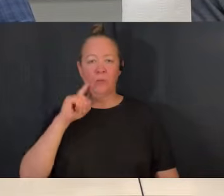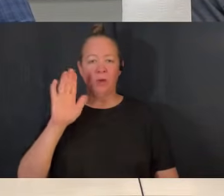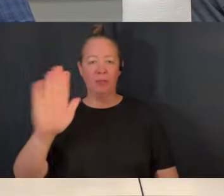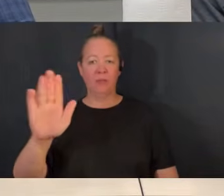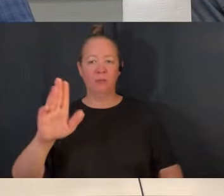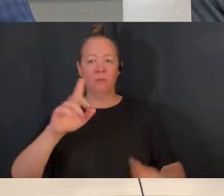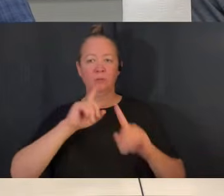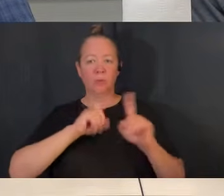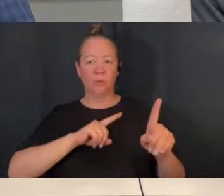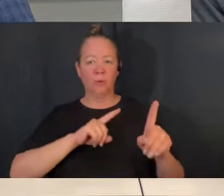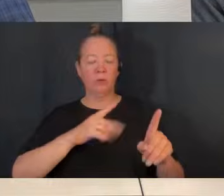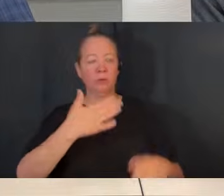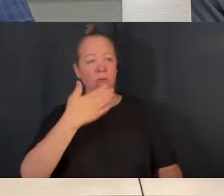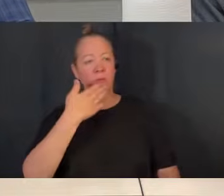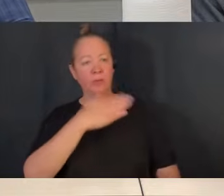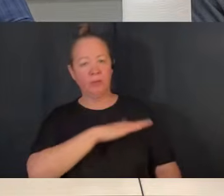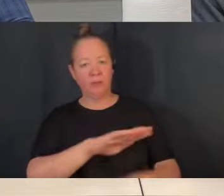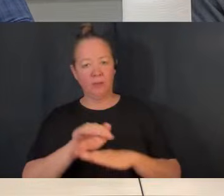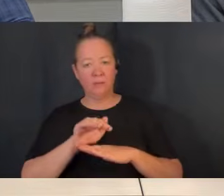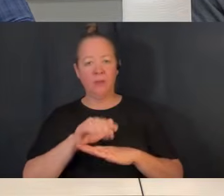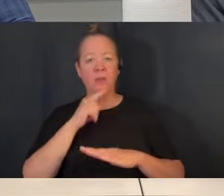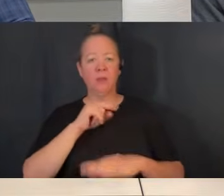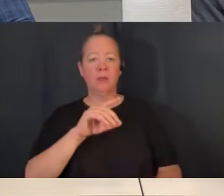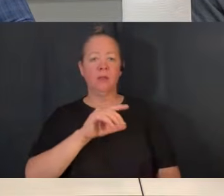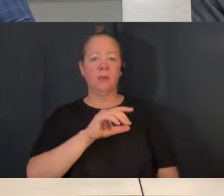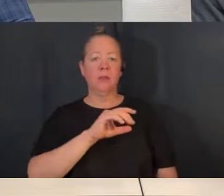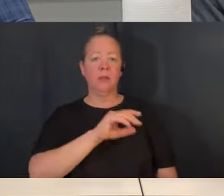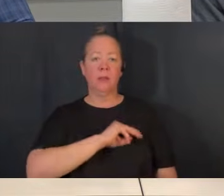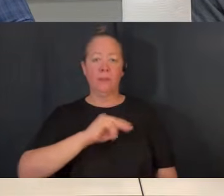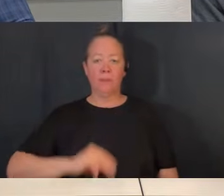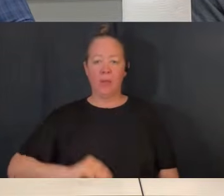Good evening, Mayor and Council and Town of Cheverly.